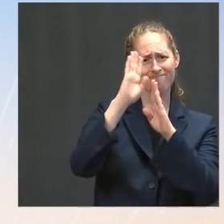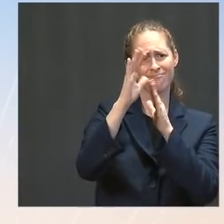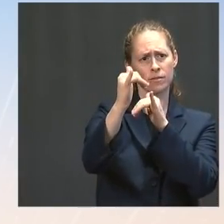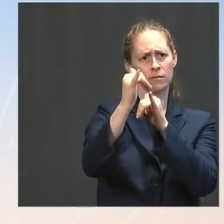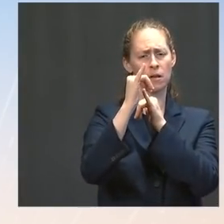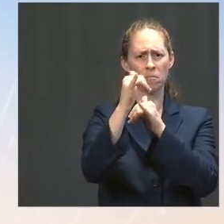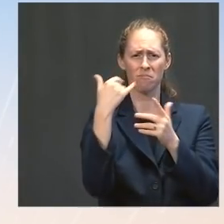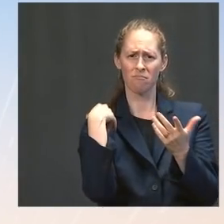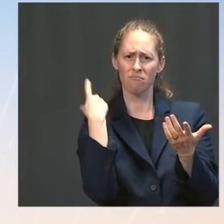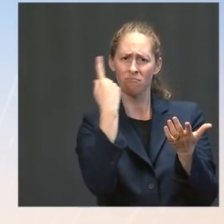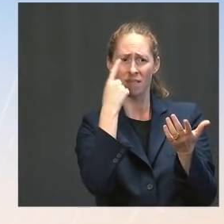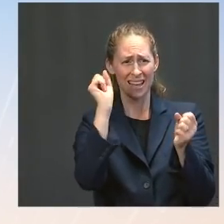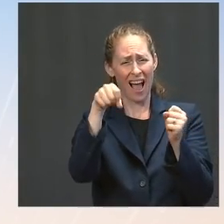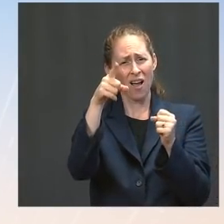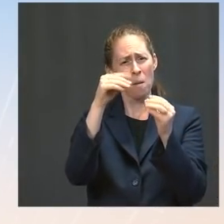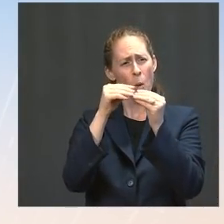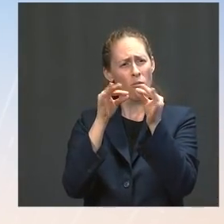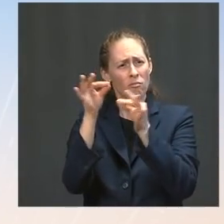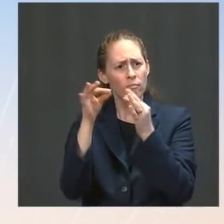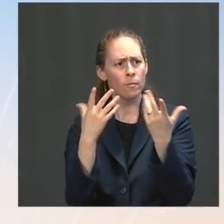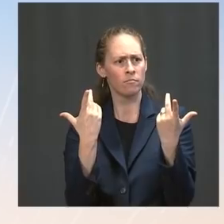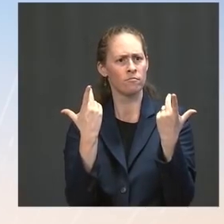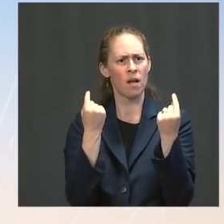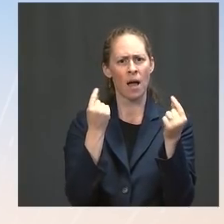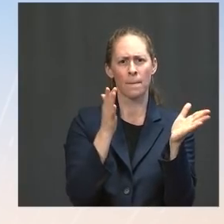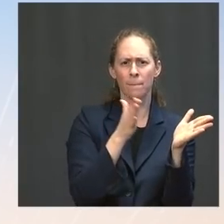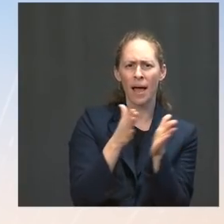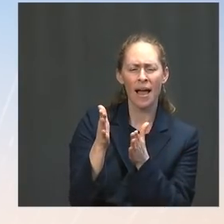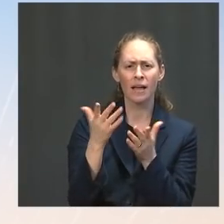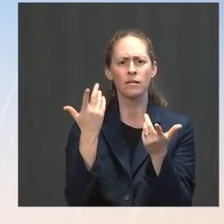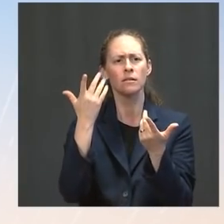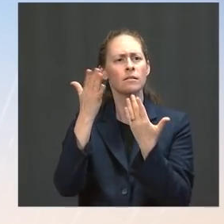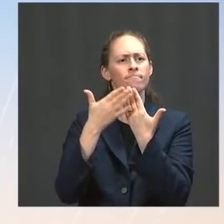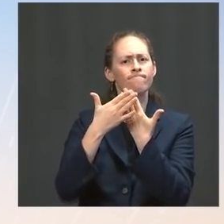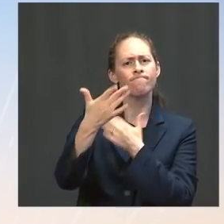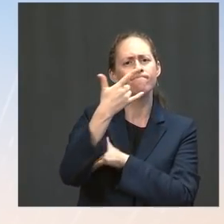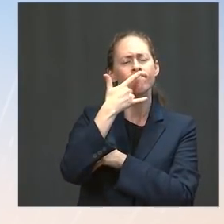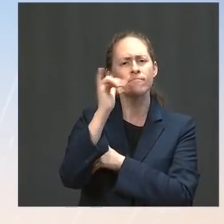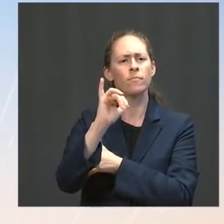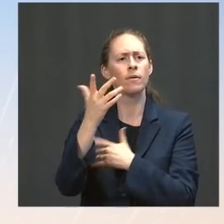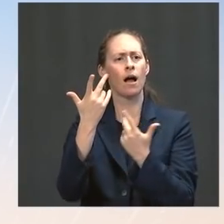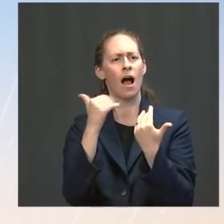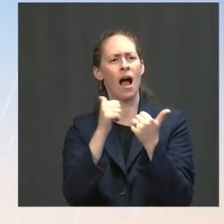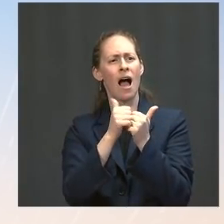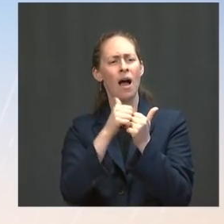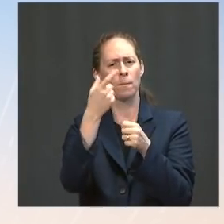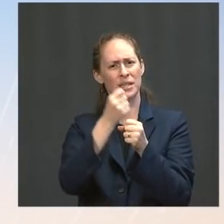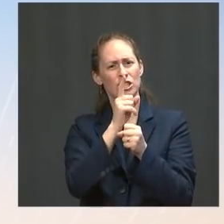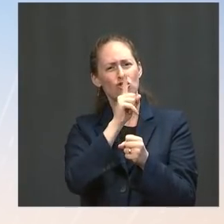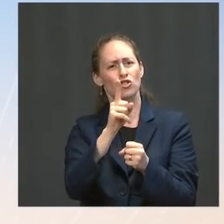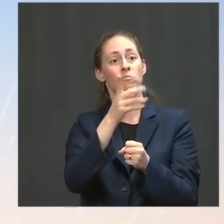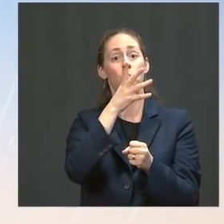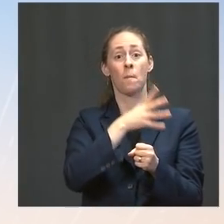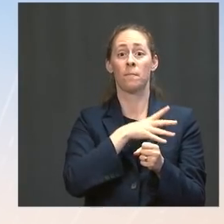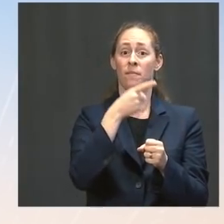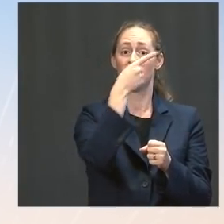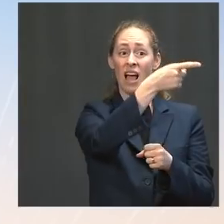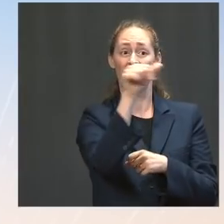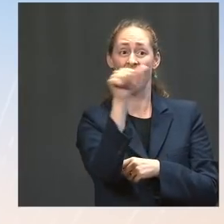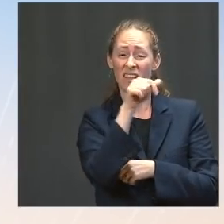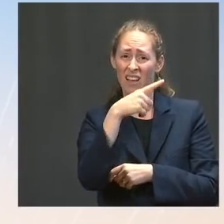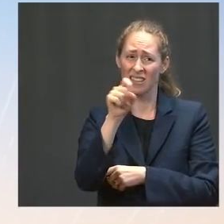this is all contingent on us achieving our objectives and the continued coordination with the Taliban. And the president has spoken, I would say, to this